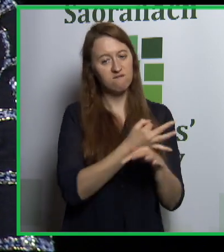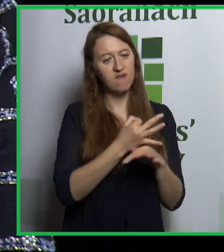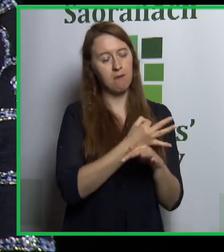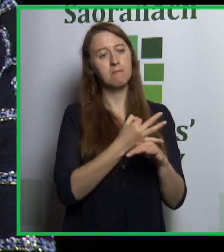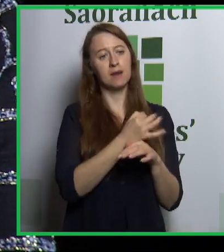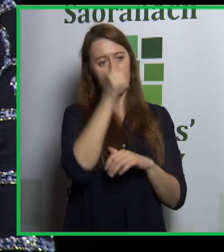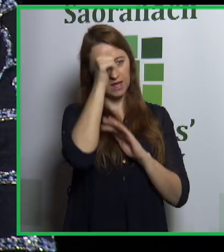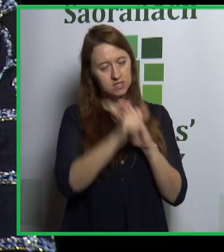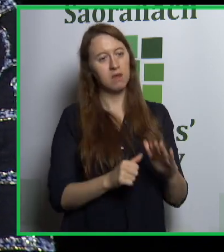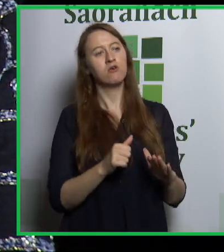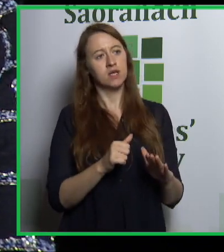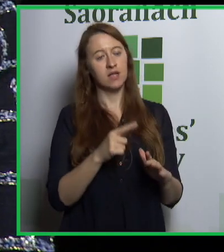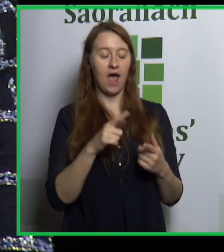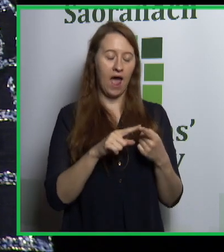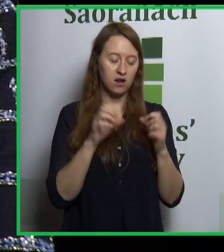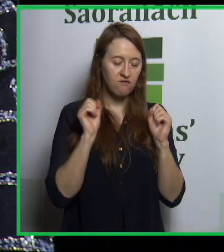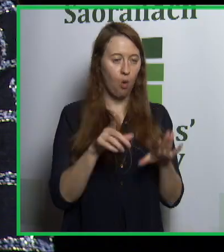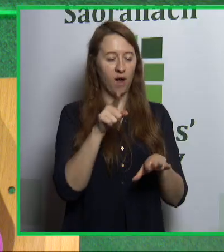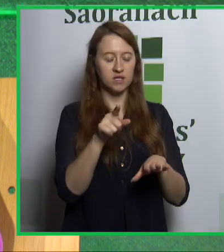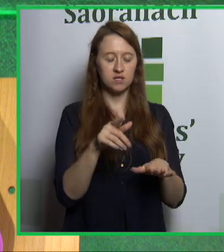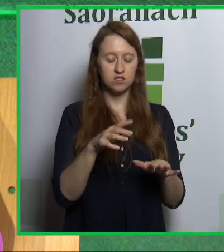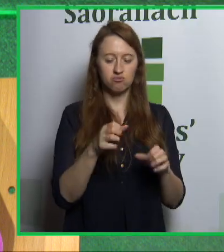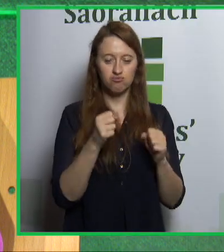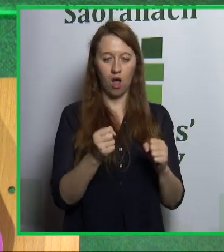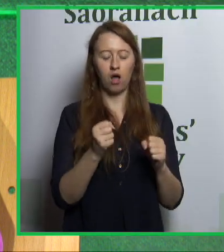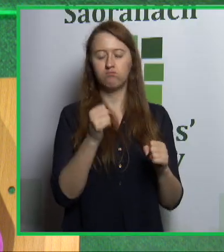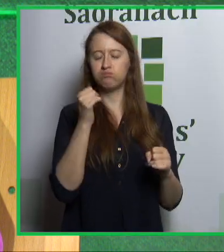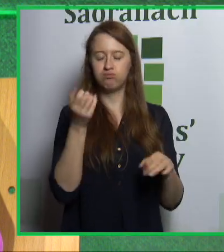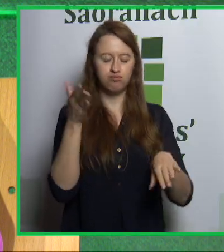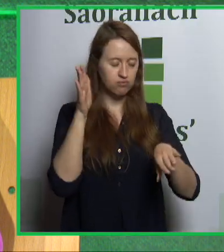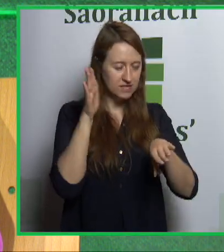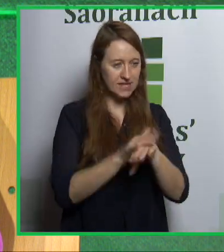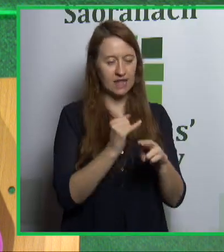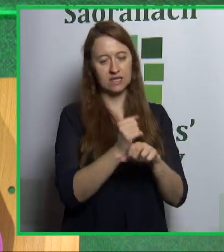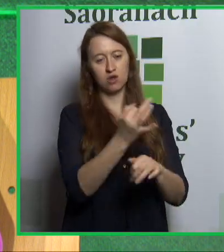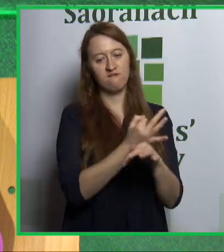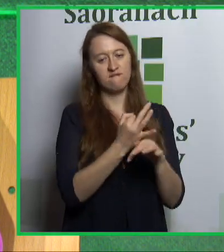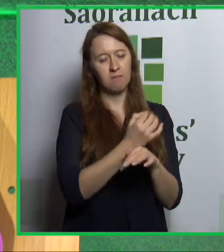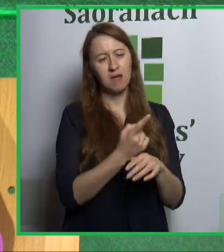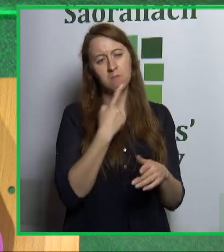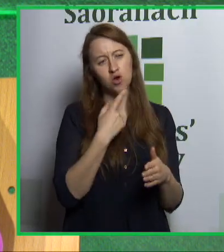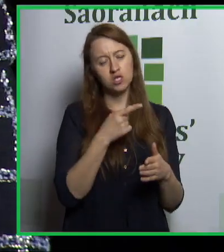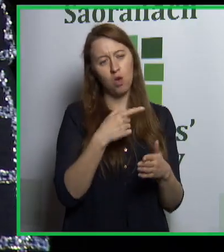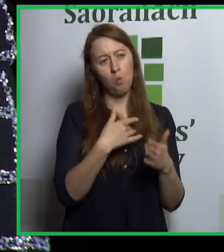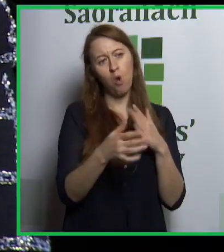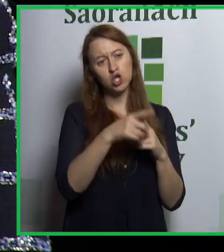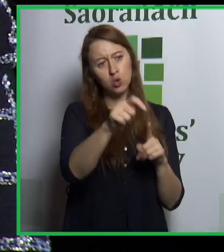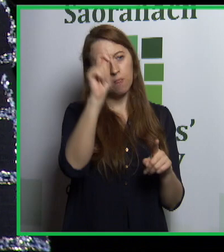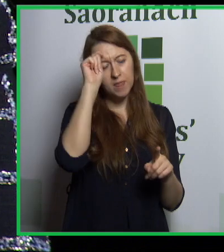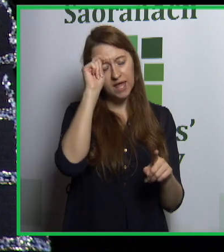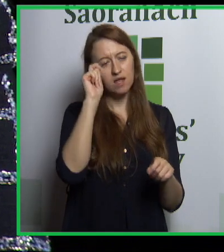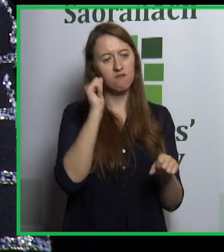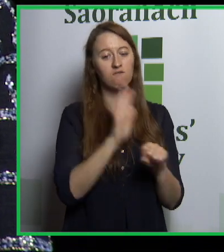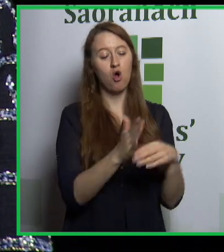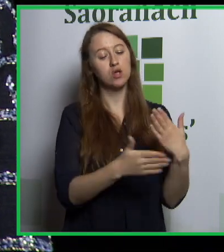loss, but also just, you've just finished your undergraduate degree, so what do you think is missing? What is needed for younger